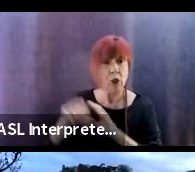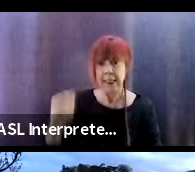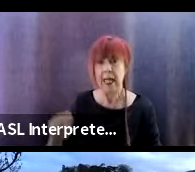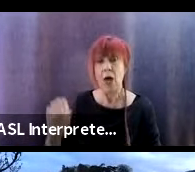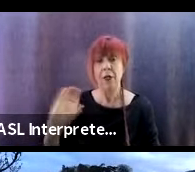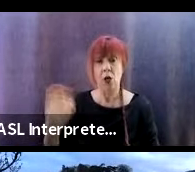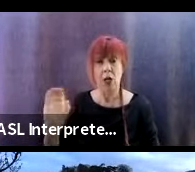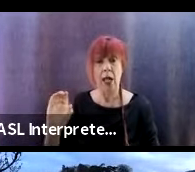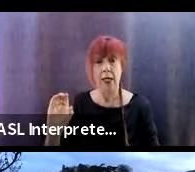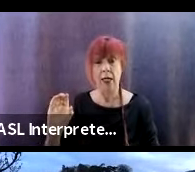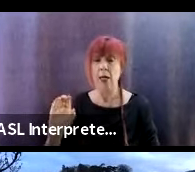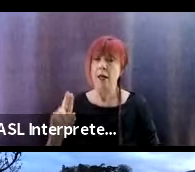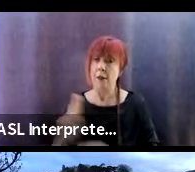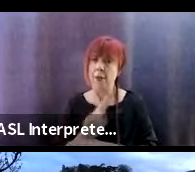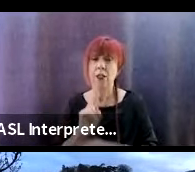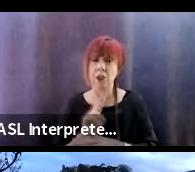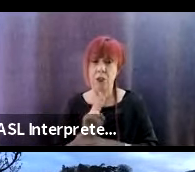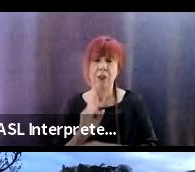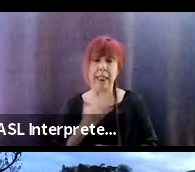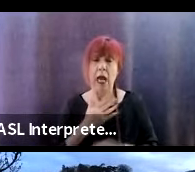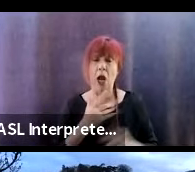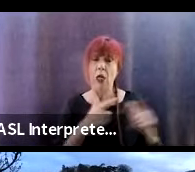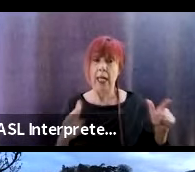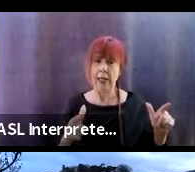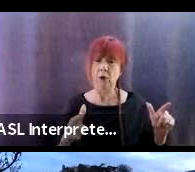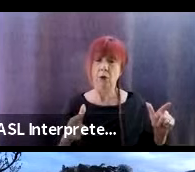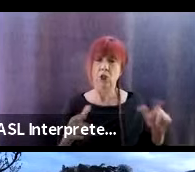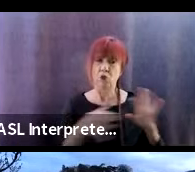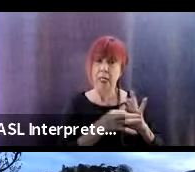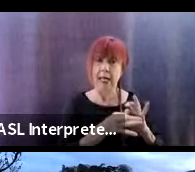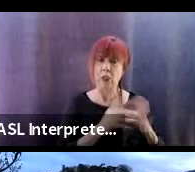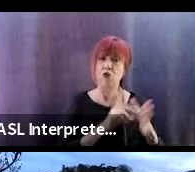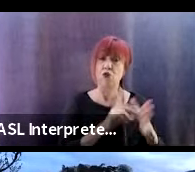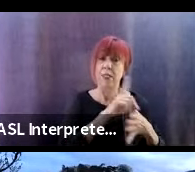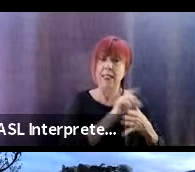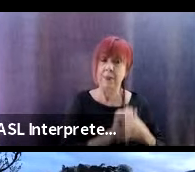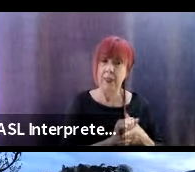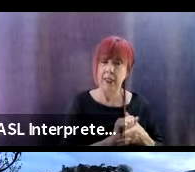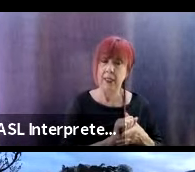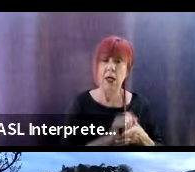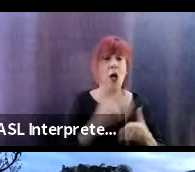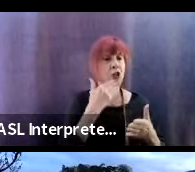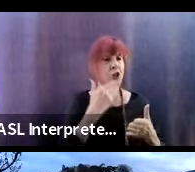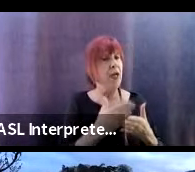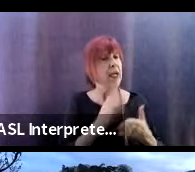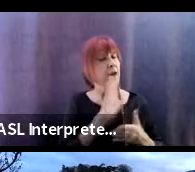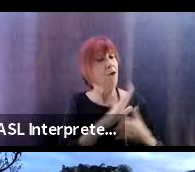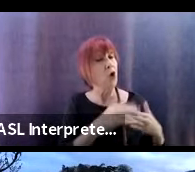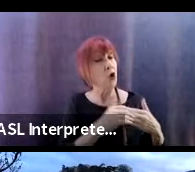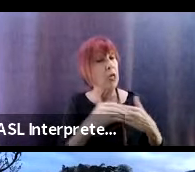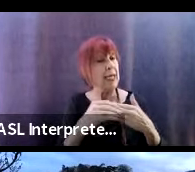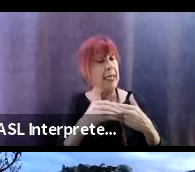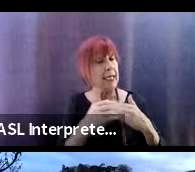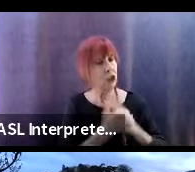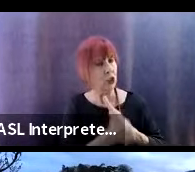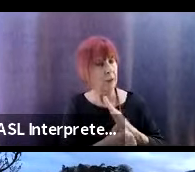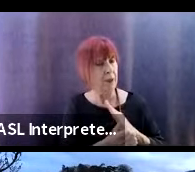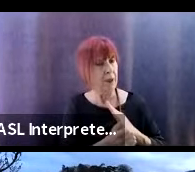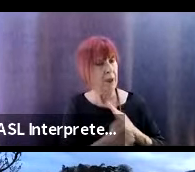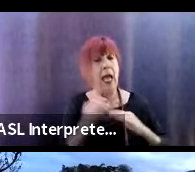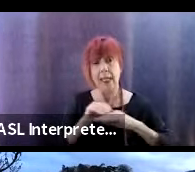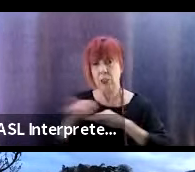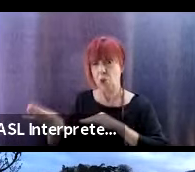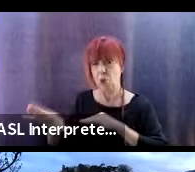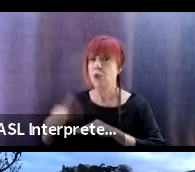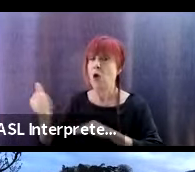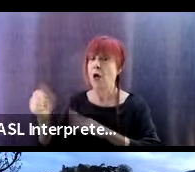around developmental and other disabilities. So thank you for your leadership and how it's leading us here and spreading to other states. 2 pieces of feedback. One is